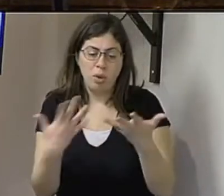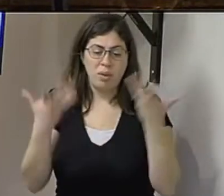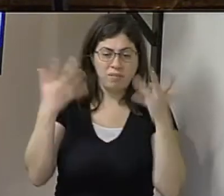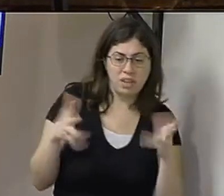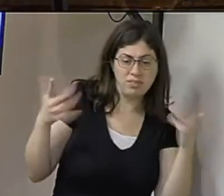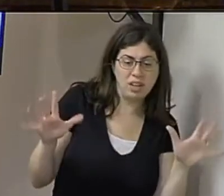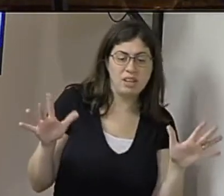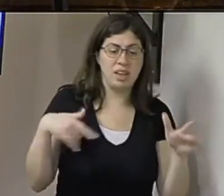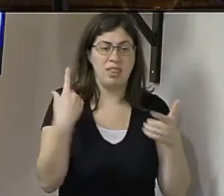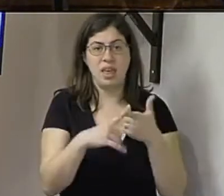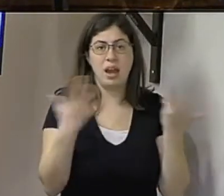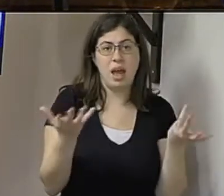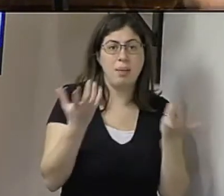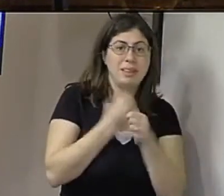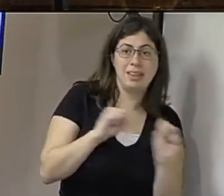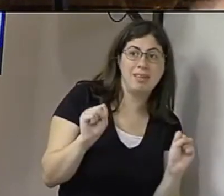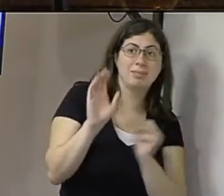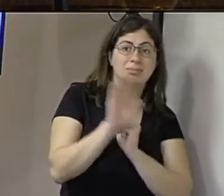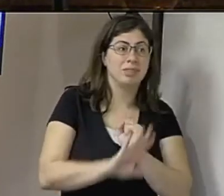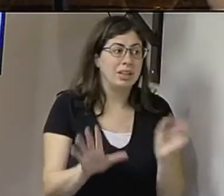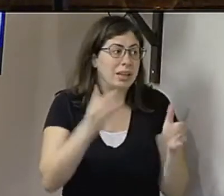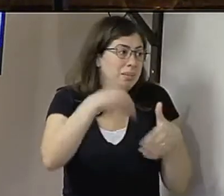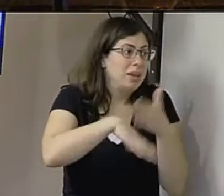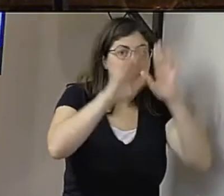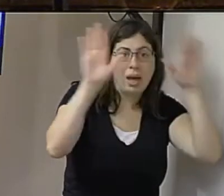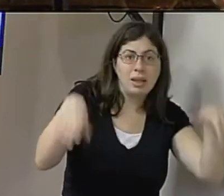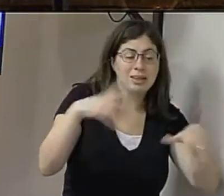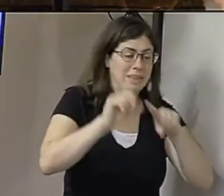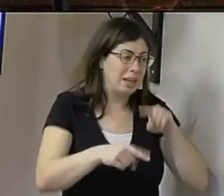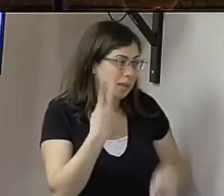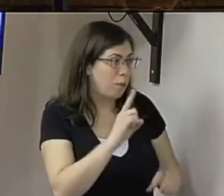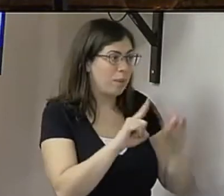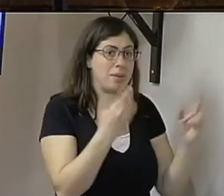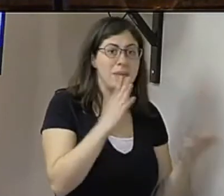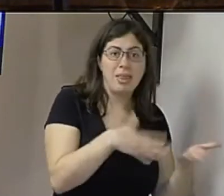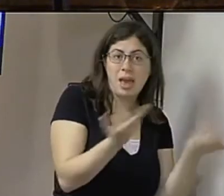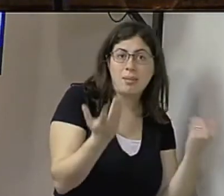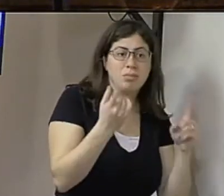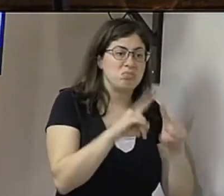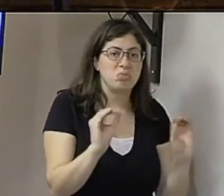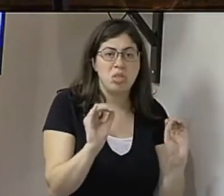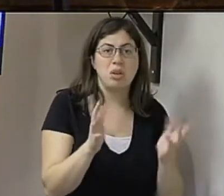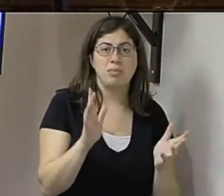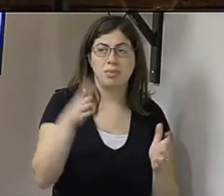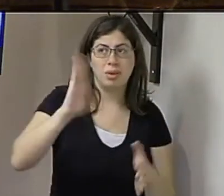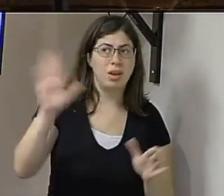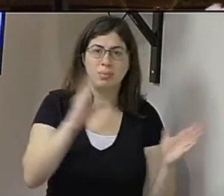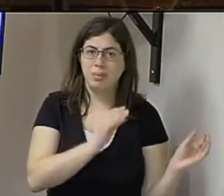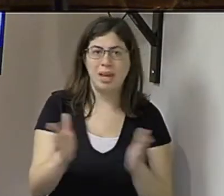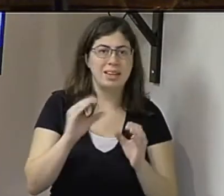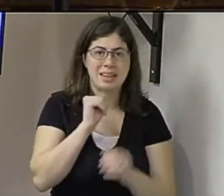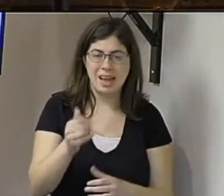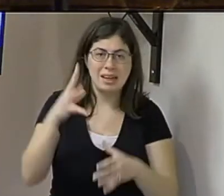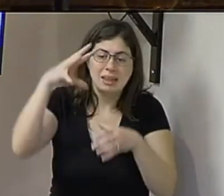what she was supposed to do, and then at least she's going to be safe. You know, hey, she's in the palace, and I can't see her anymore, but nothing bad's happening to her, right? That's not the Lord's plan. She gets pulled